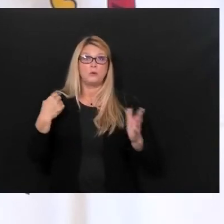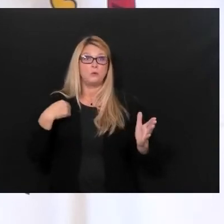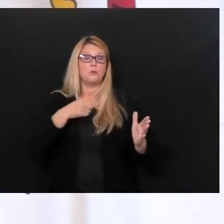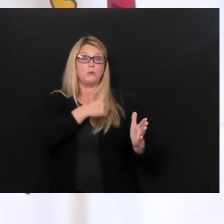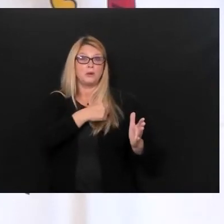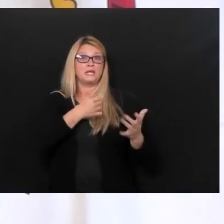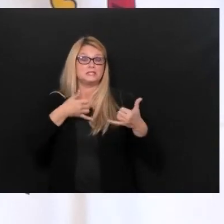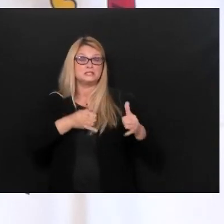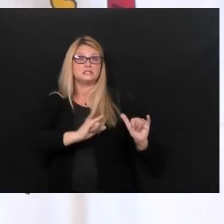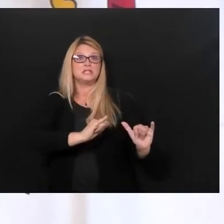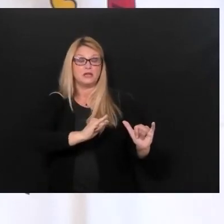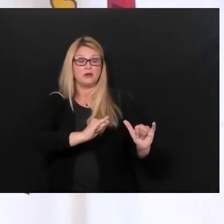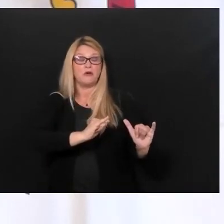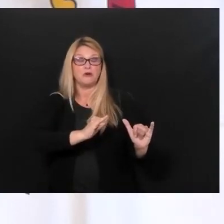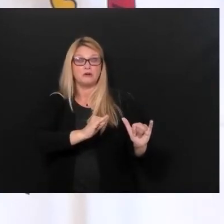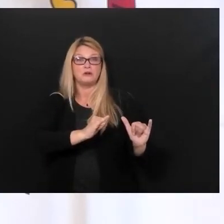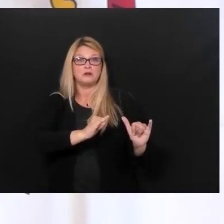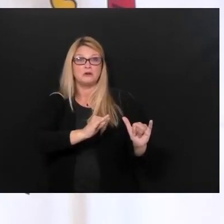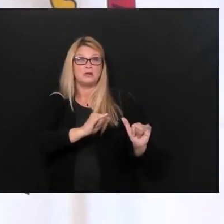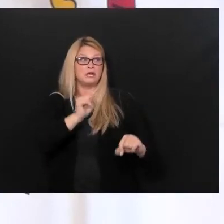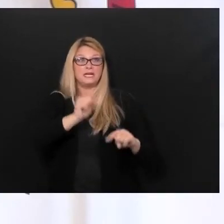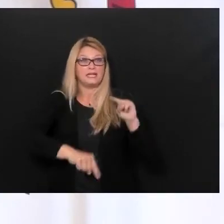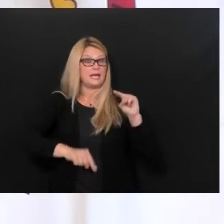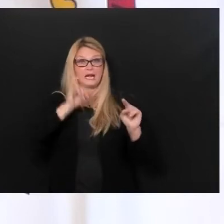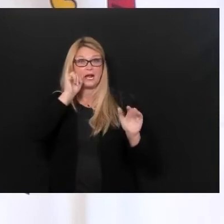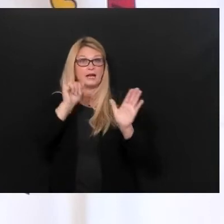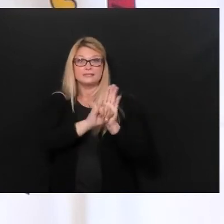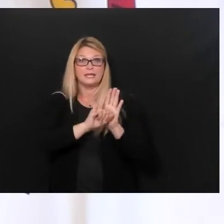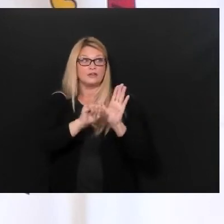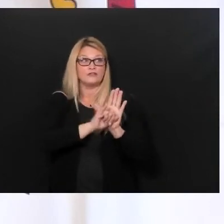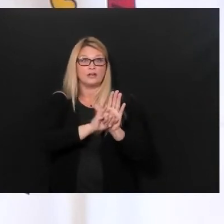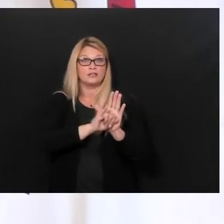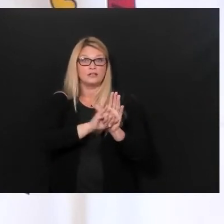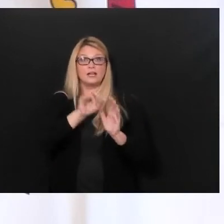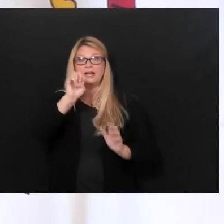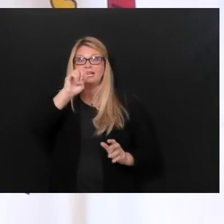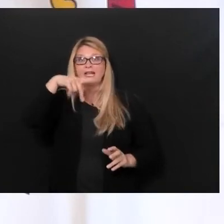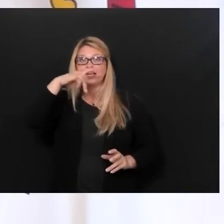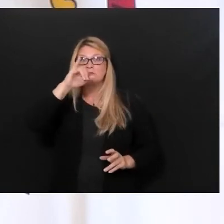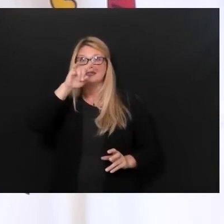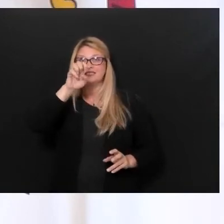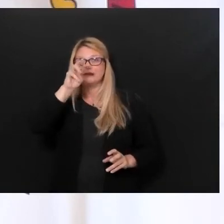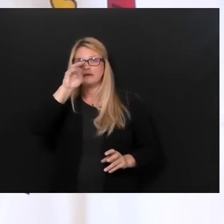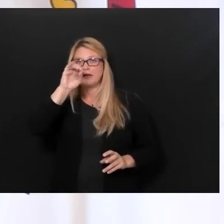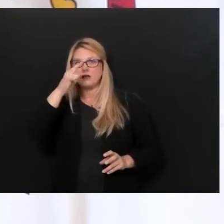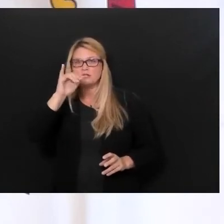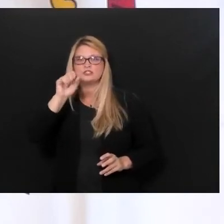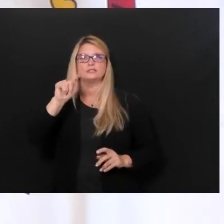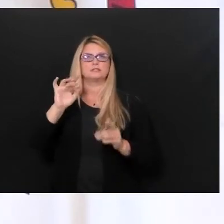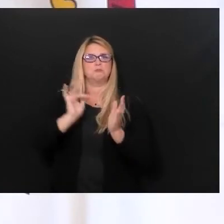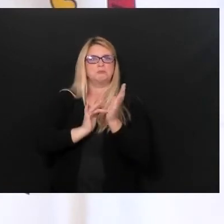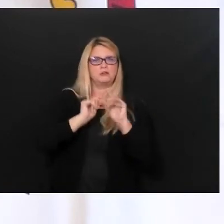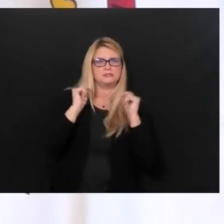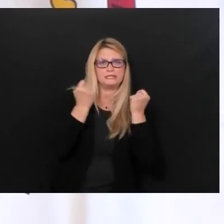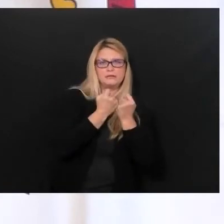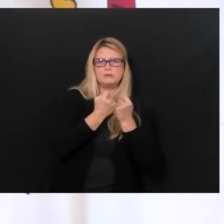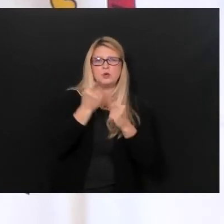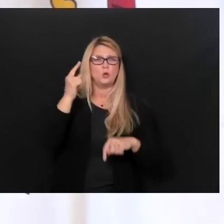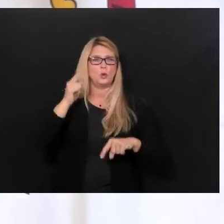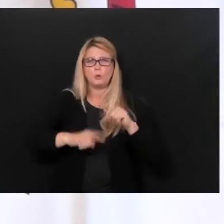We still can't identify through our epidemiologists and our people and our medical team and everything,